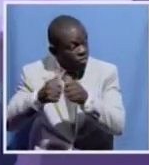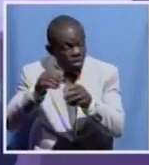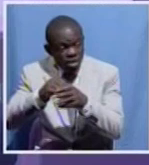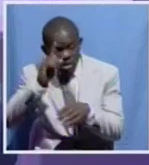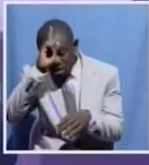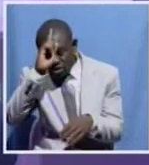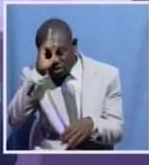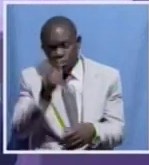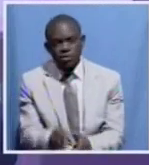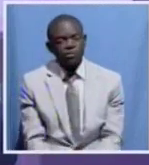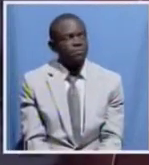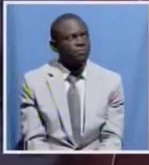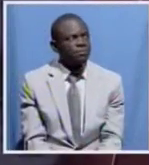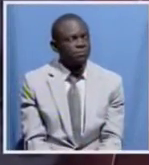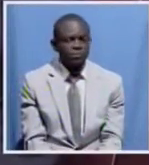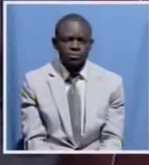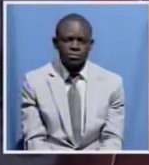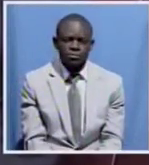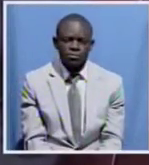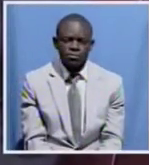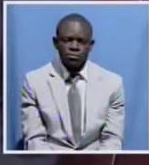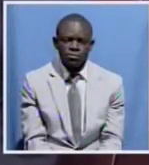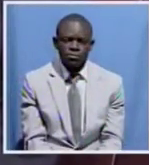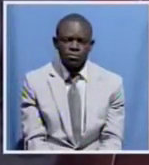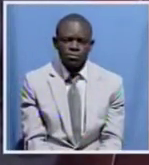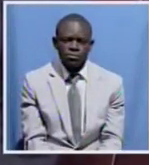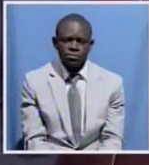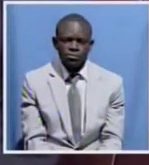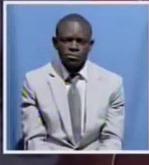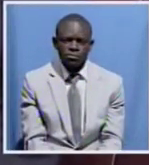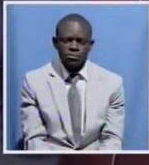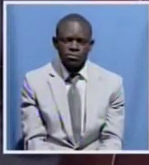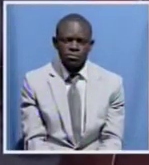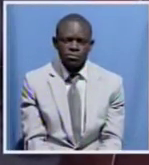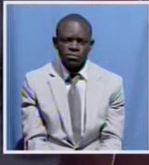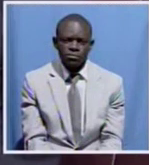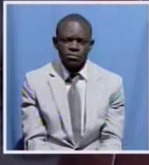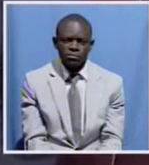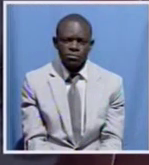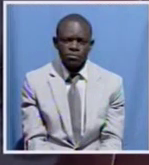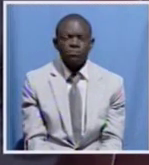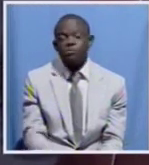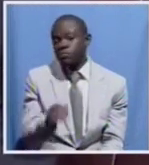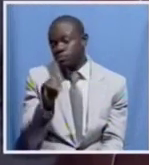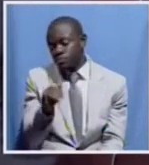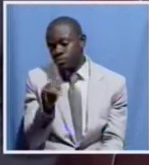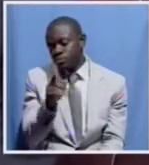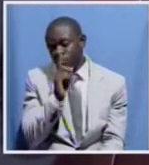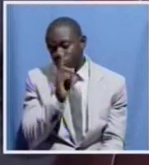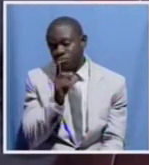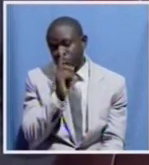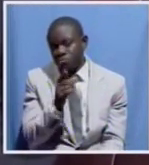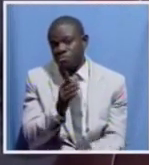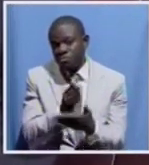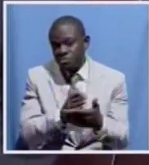Yes, there is this concern that sometimes we don't move as fast as we